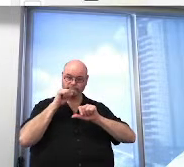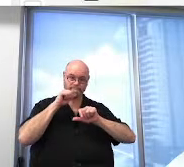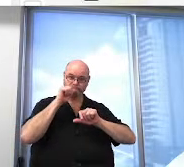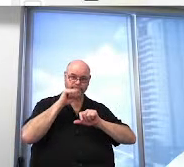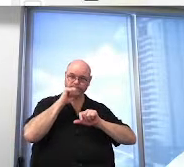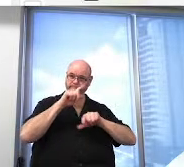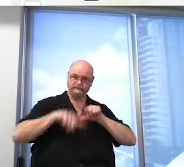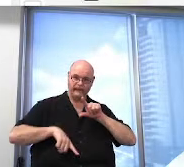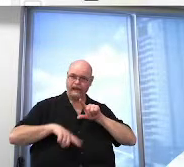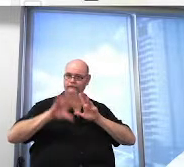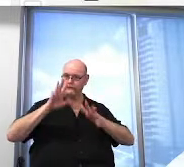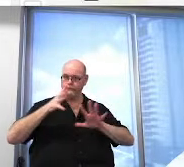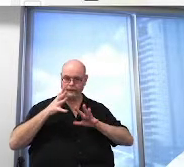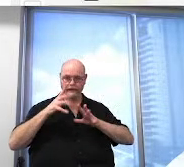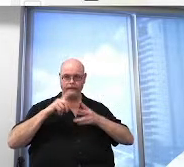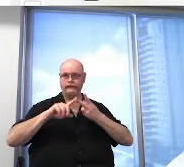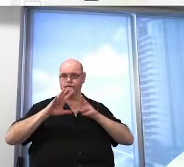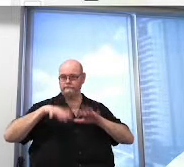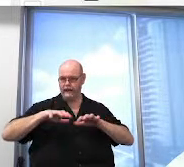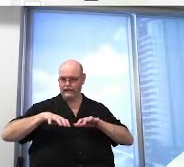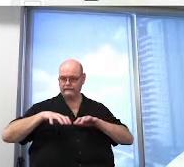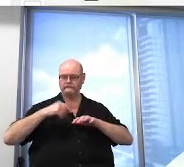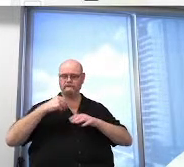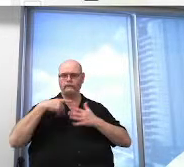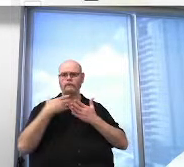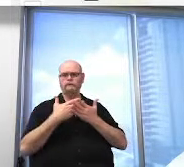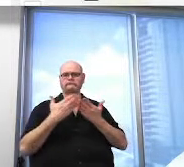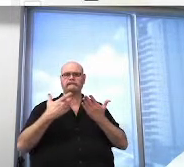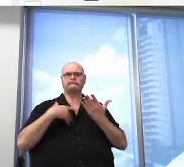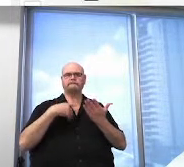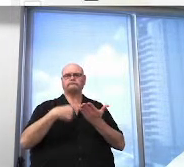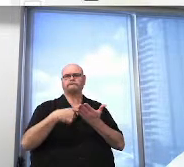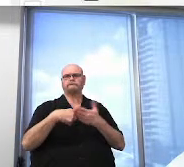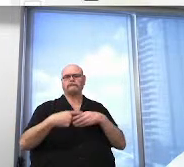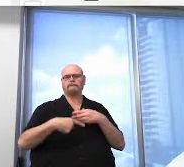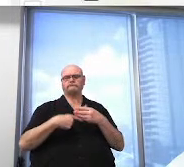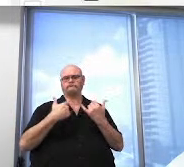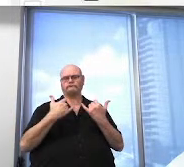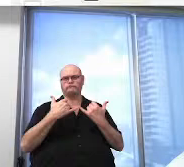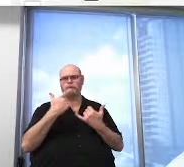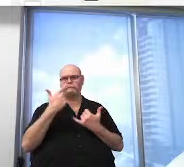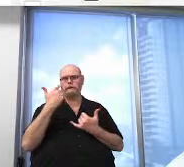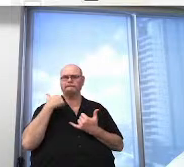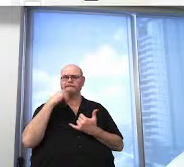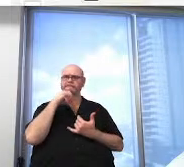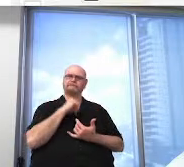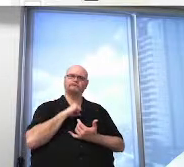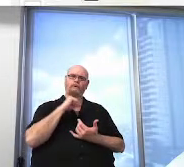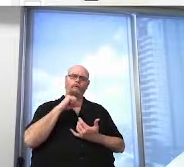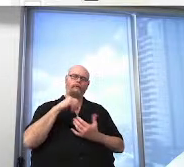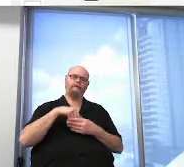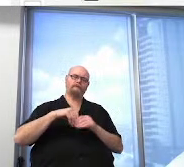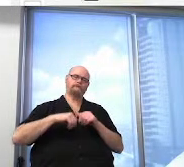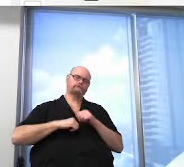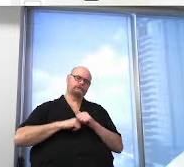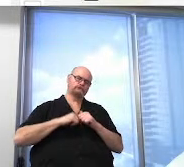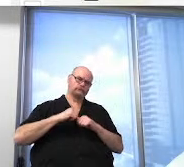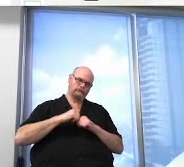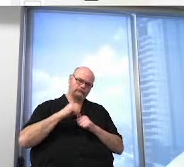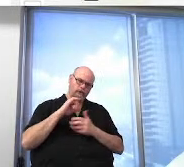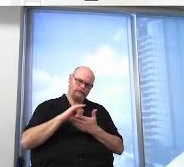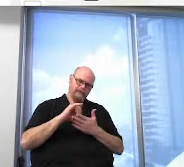major events, such as wind, such as rain, some other things that were discussed today, because it's aging infrastructure itself.